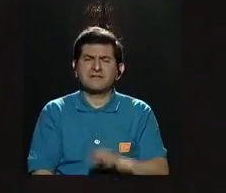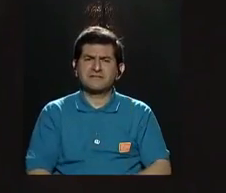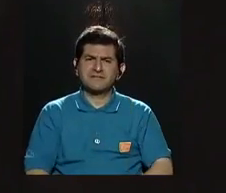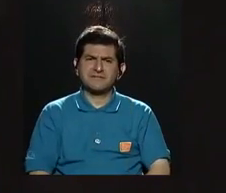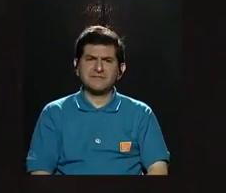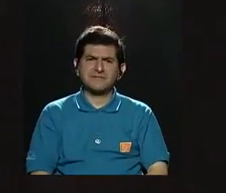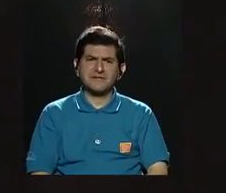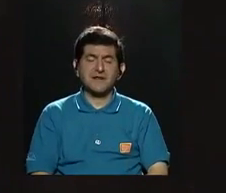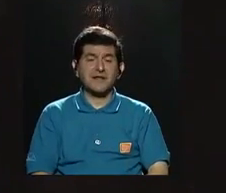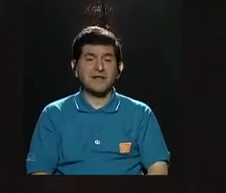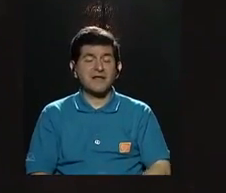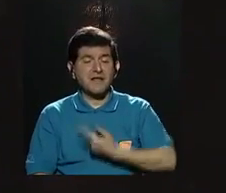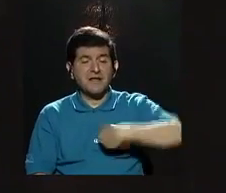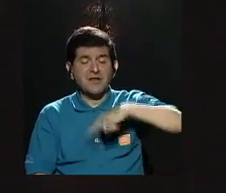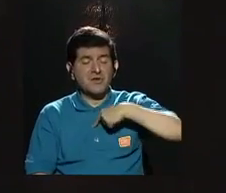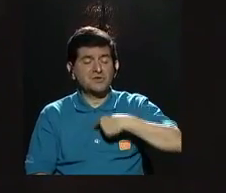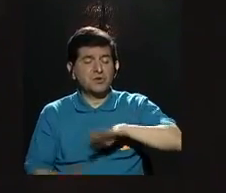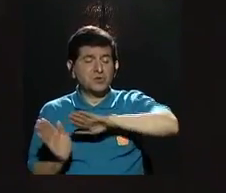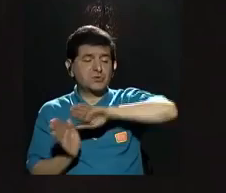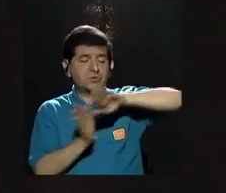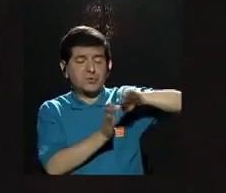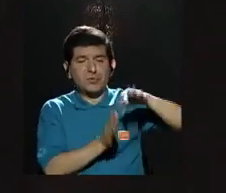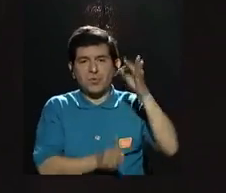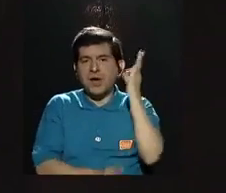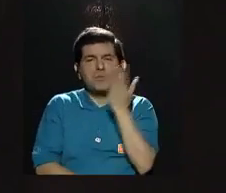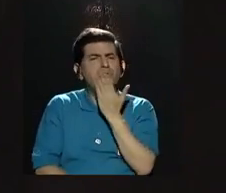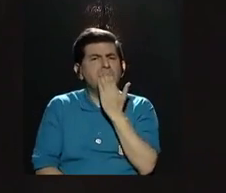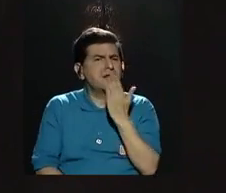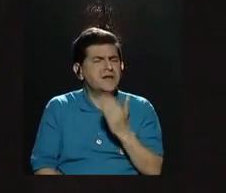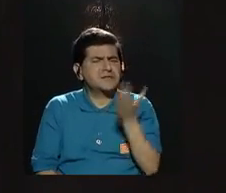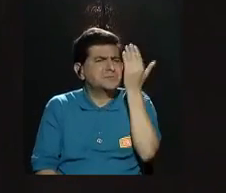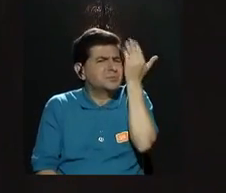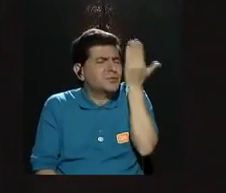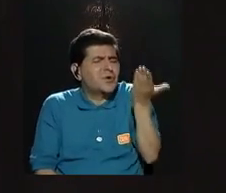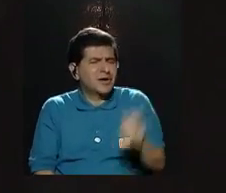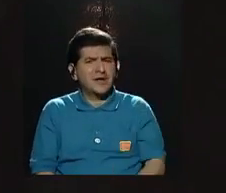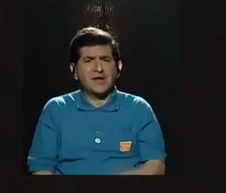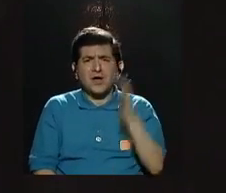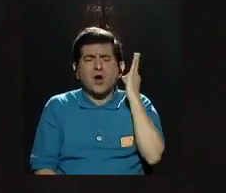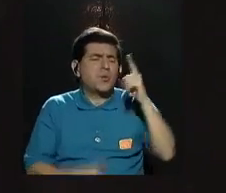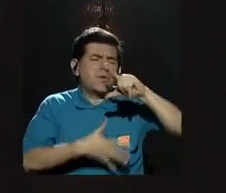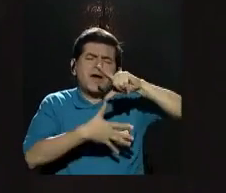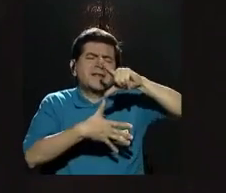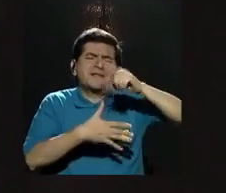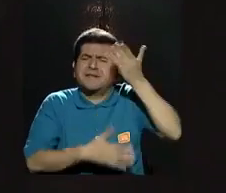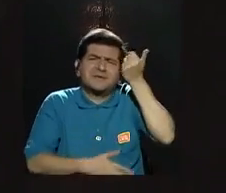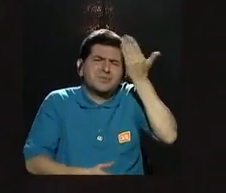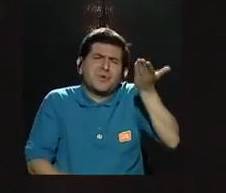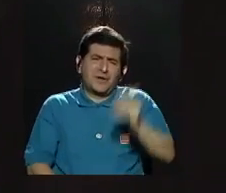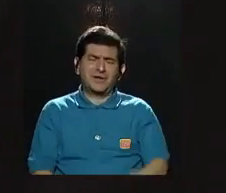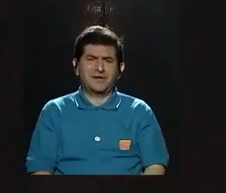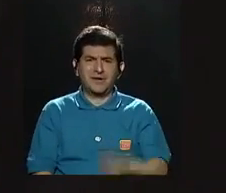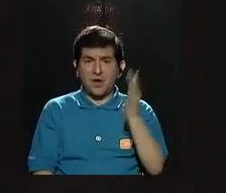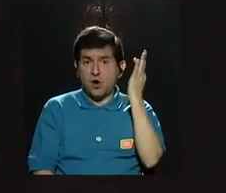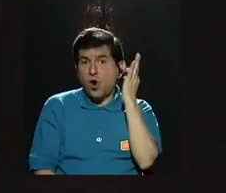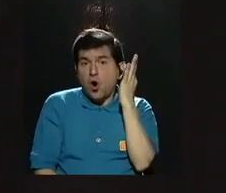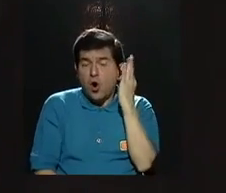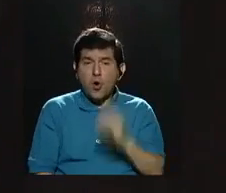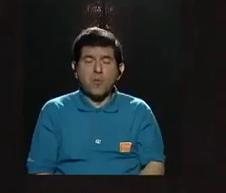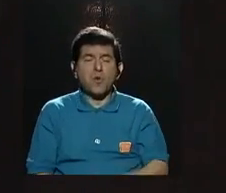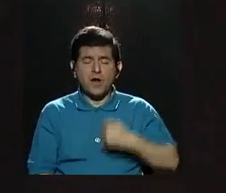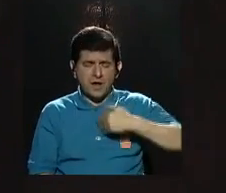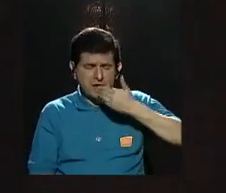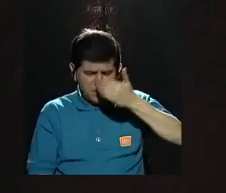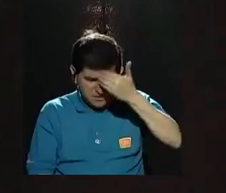while leaving behind indigenous women, Latina women, Muslim women, Asian American